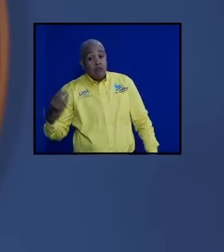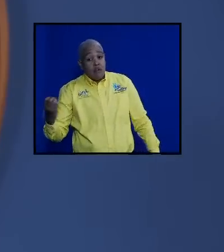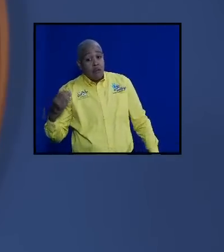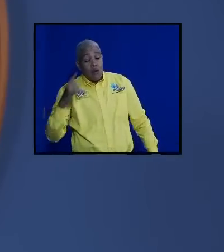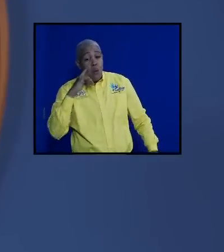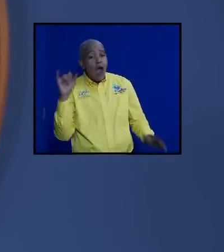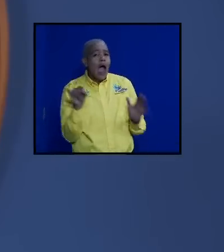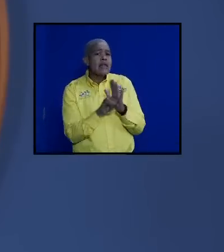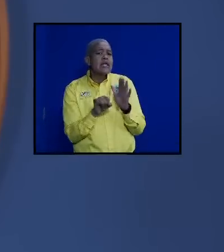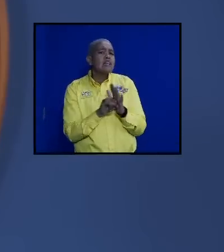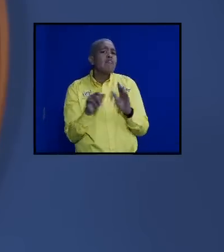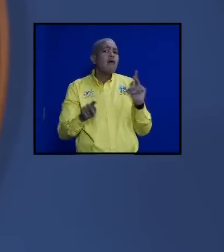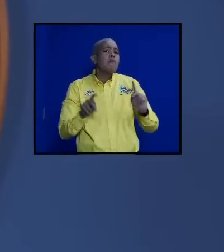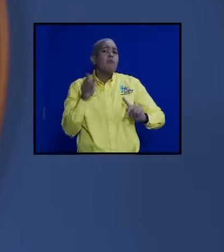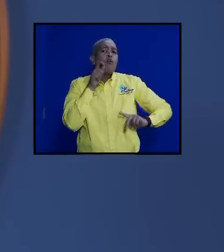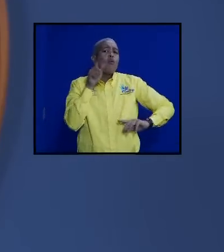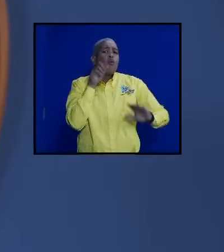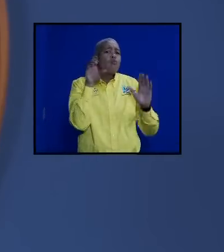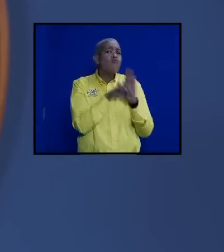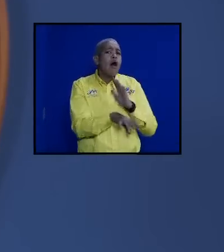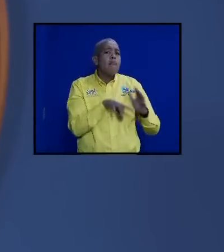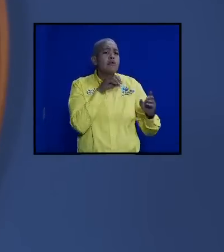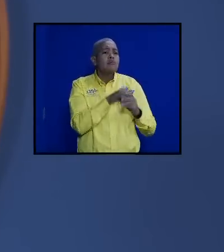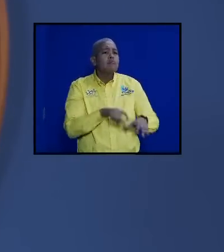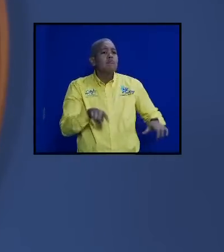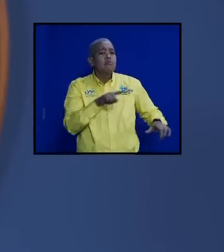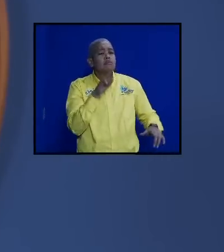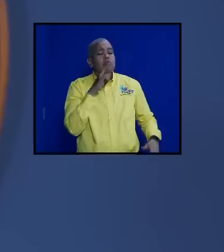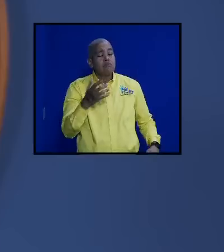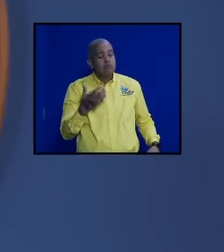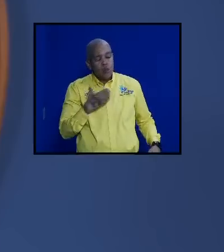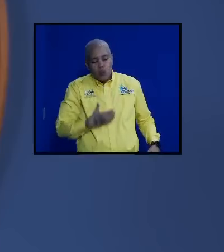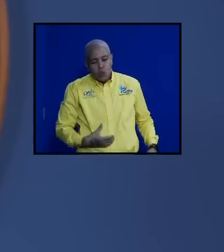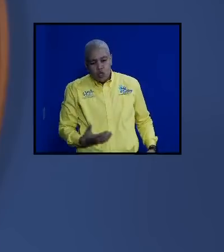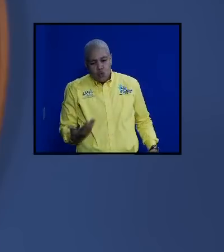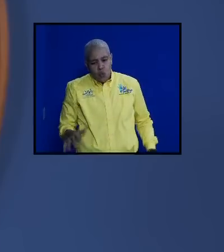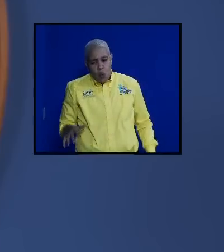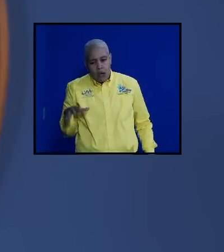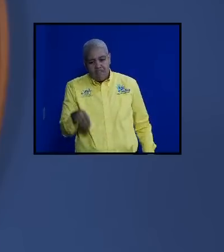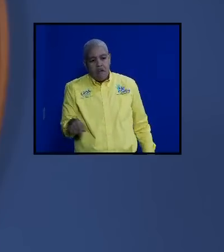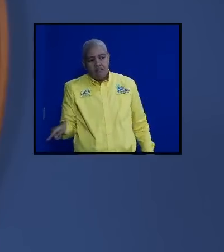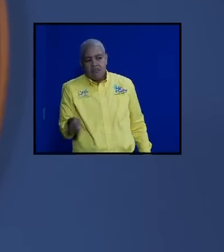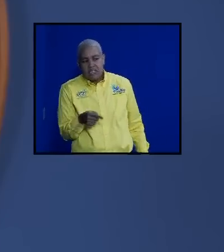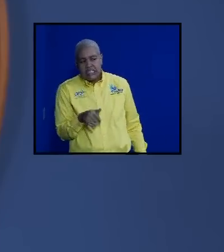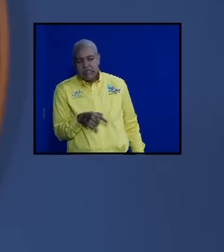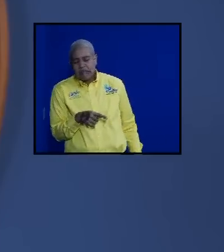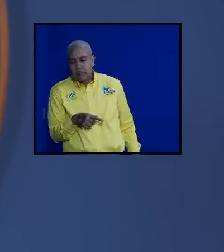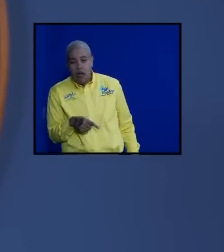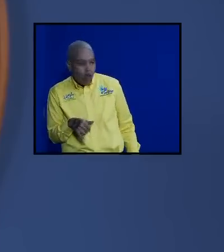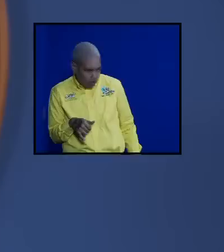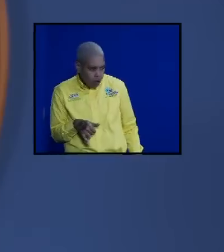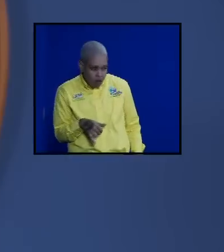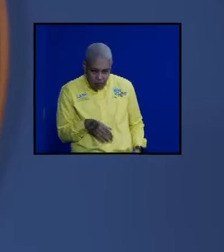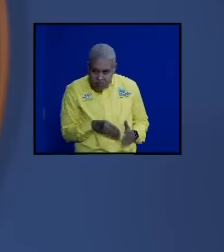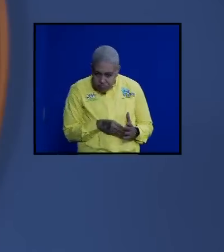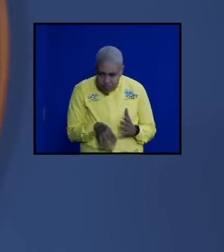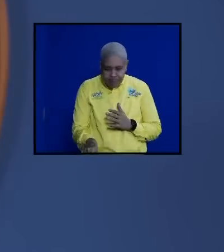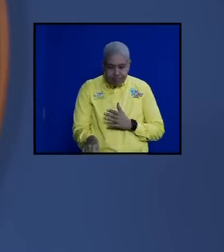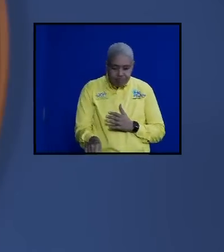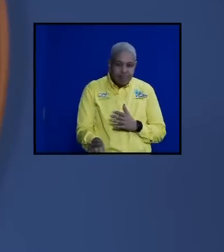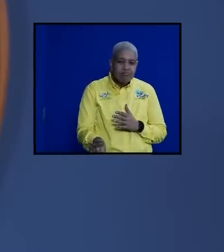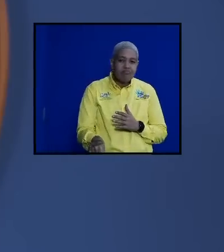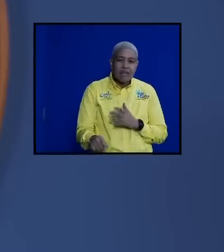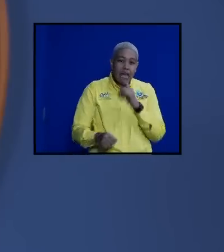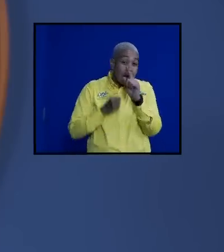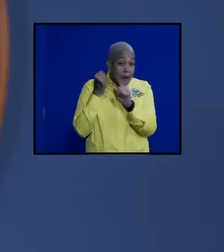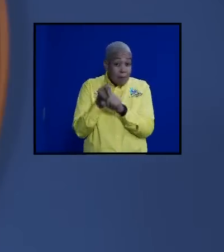identify people who are criminals among them, who they wish not to be there. It is the impact of those ones as well, and impact